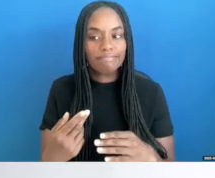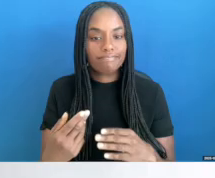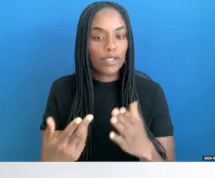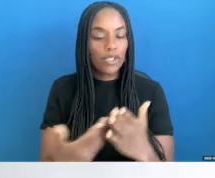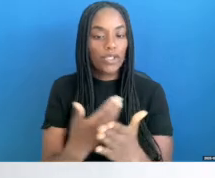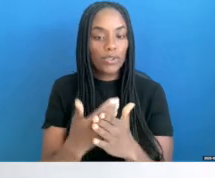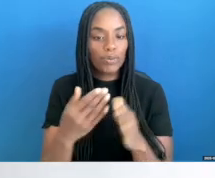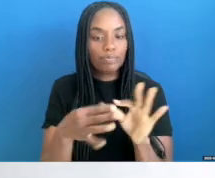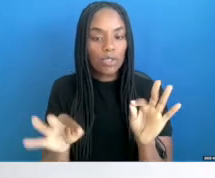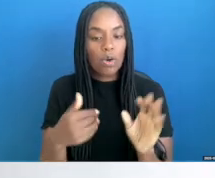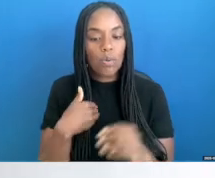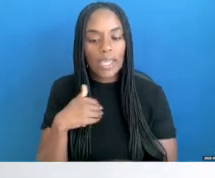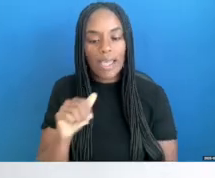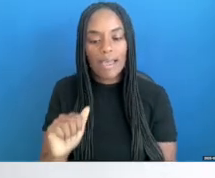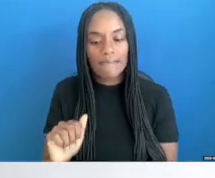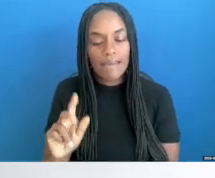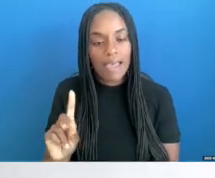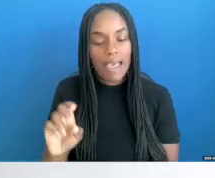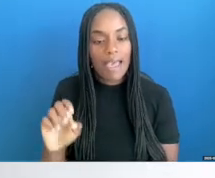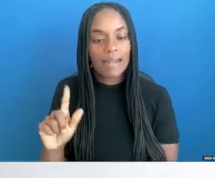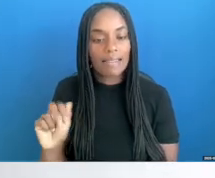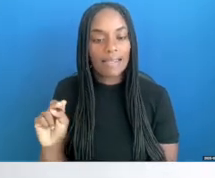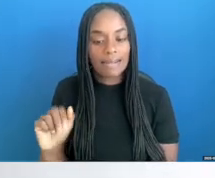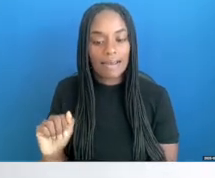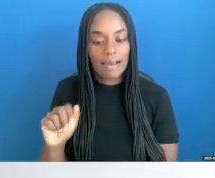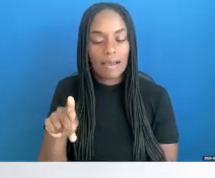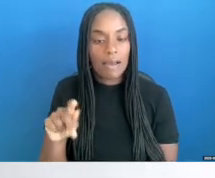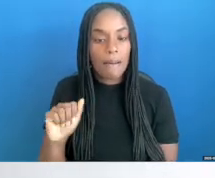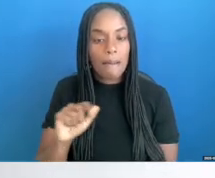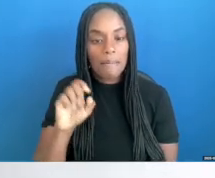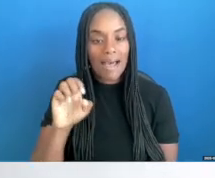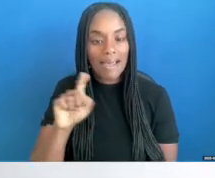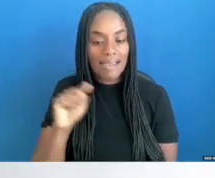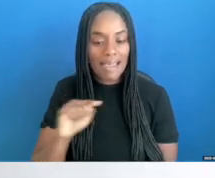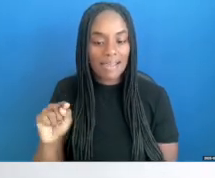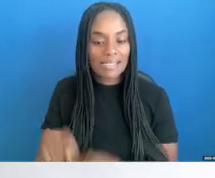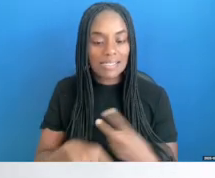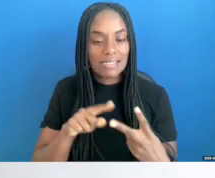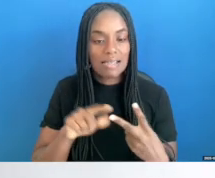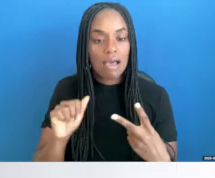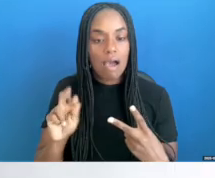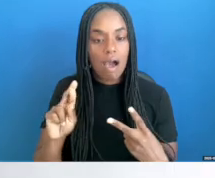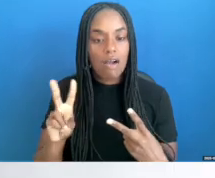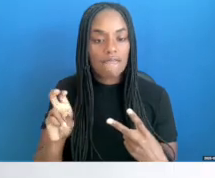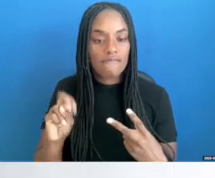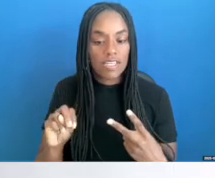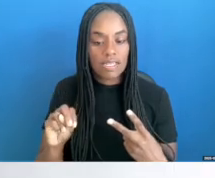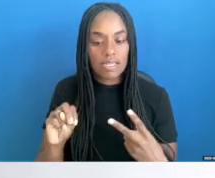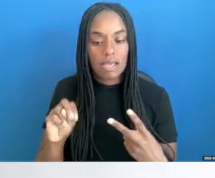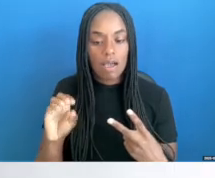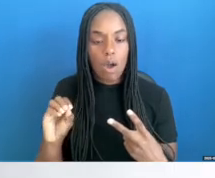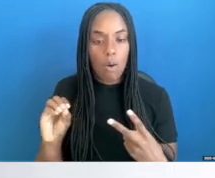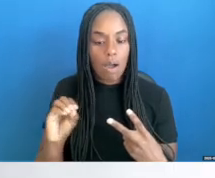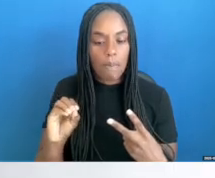we have Adelina Paez and Arvin Ocampo. And Adelina also serves as our